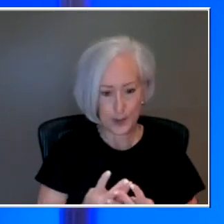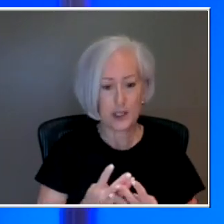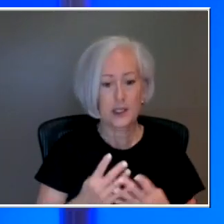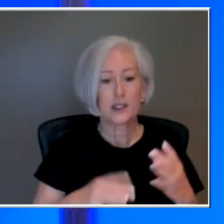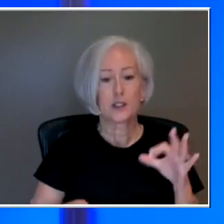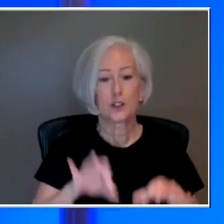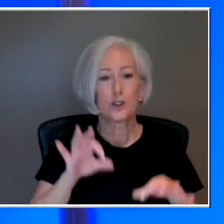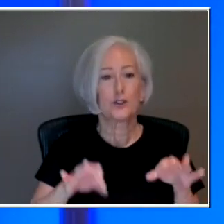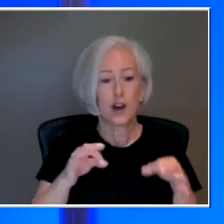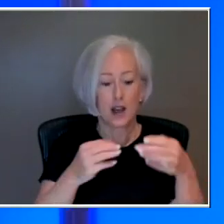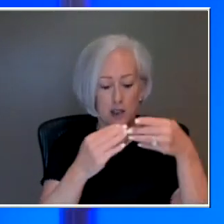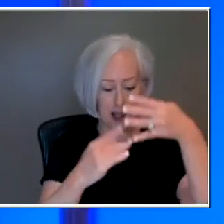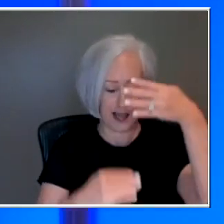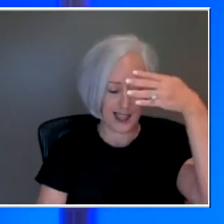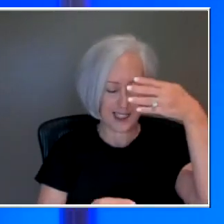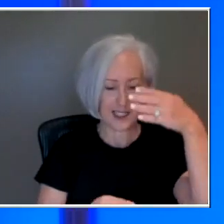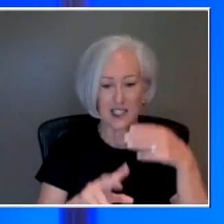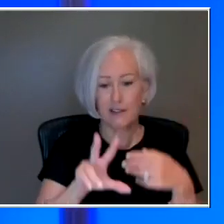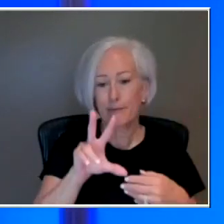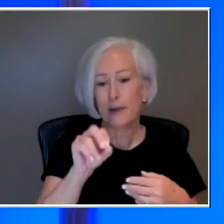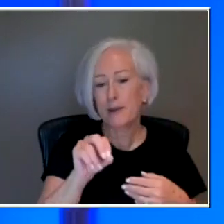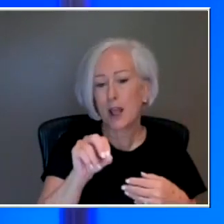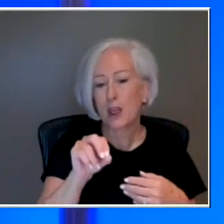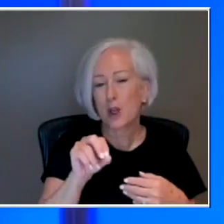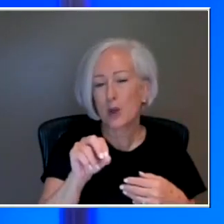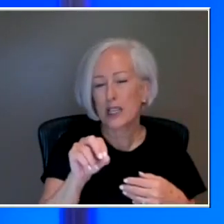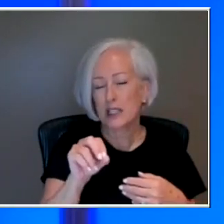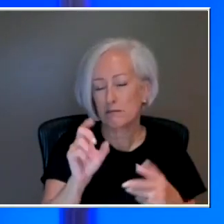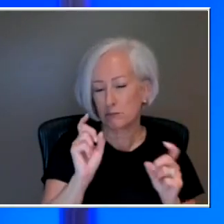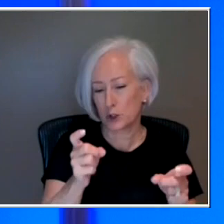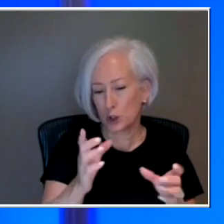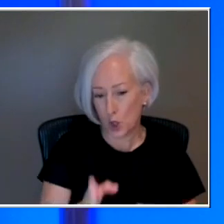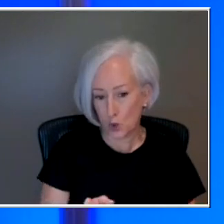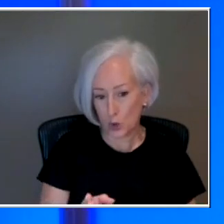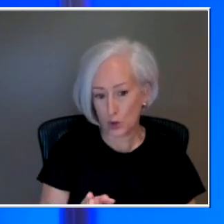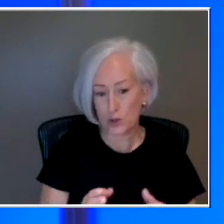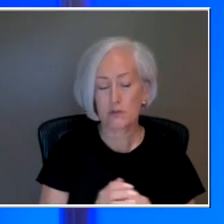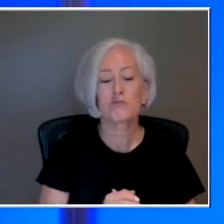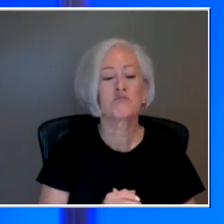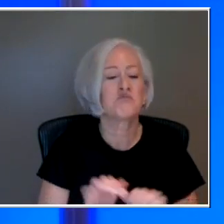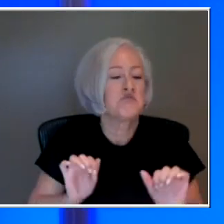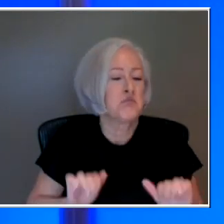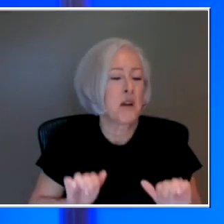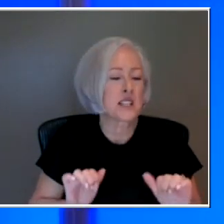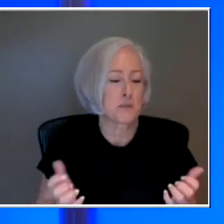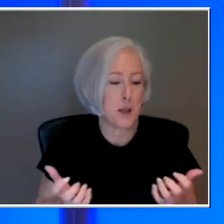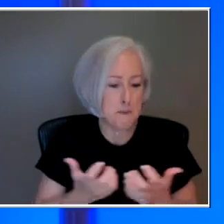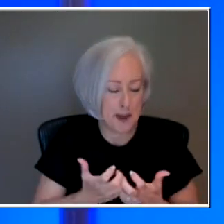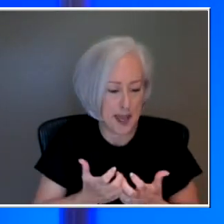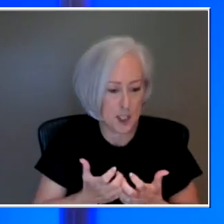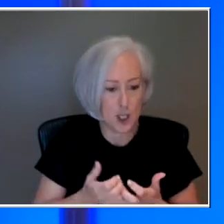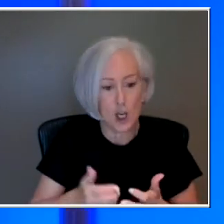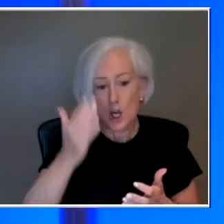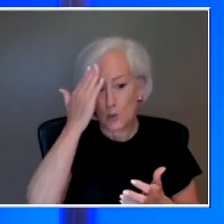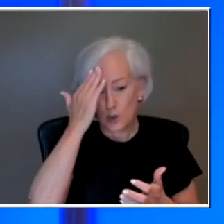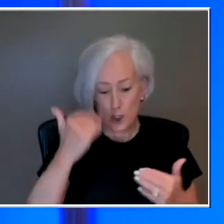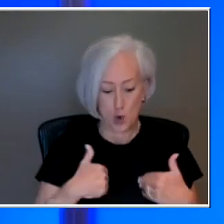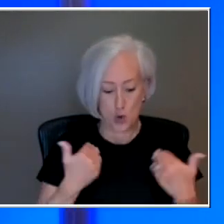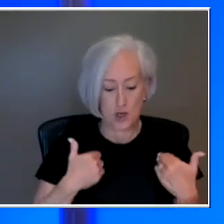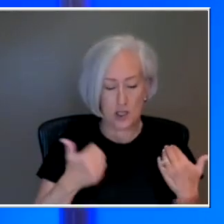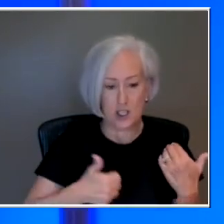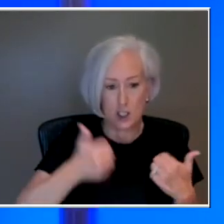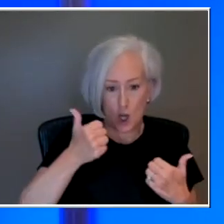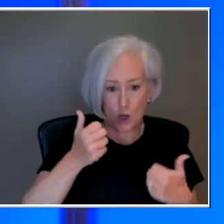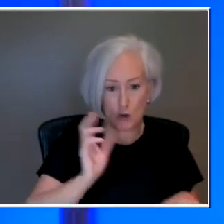30 donors that are potential matches. Then we know that younger donors, like Adam, have healthier stem